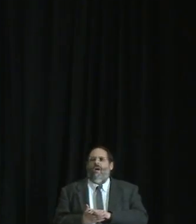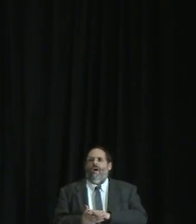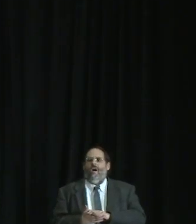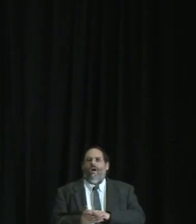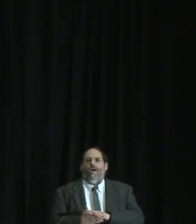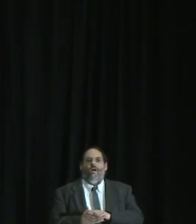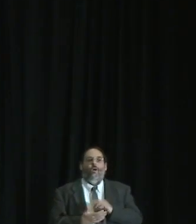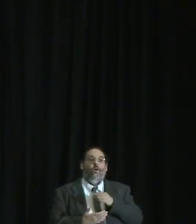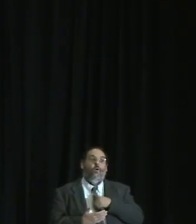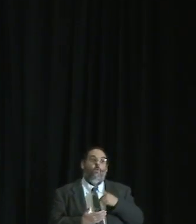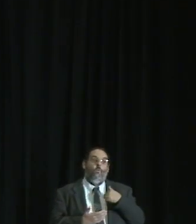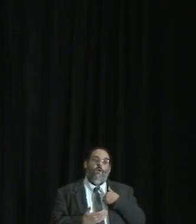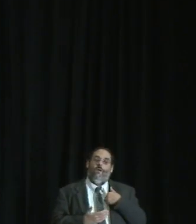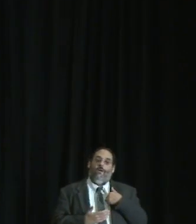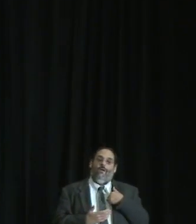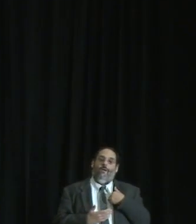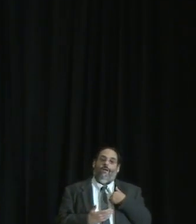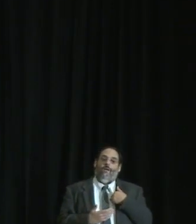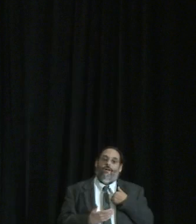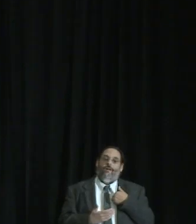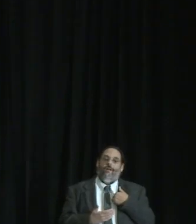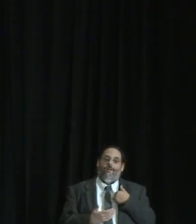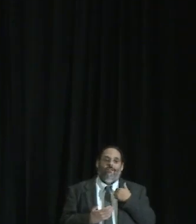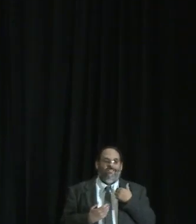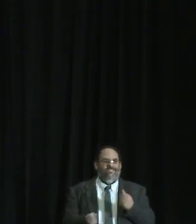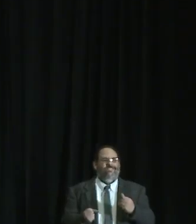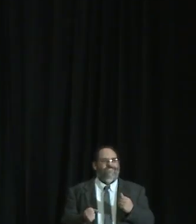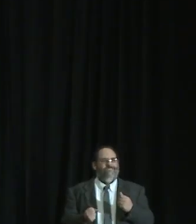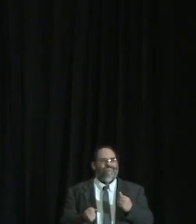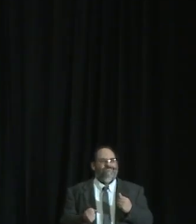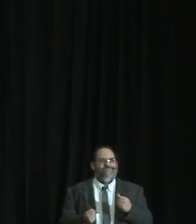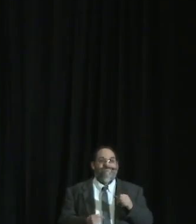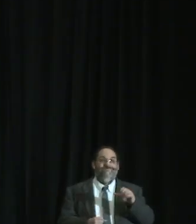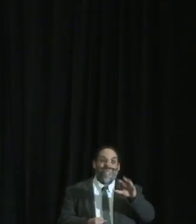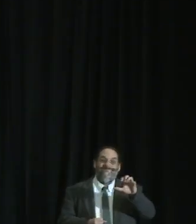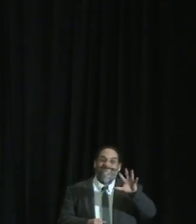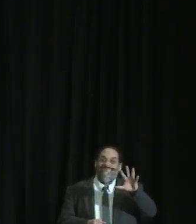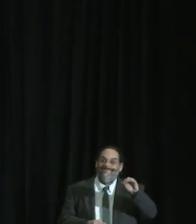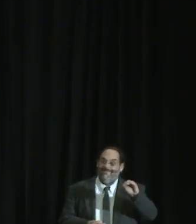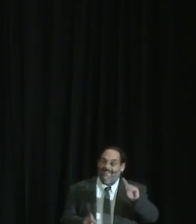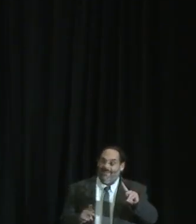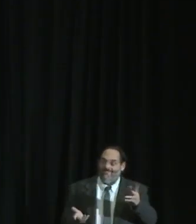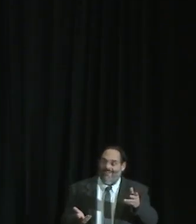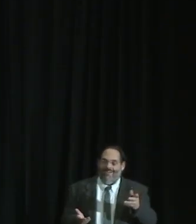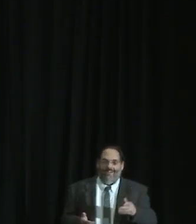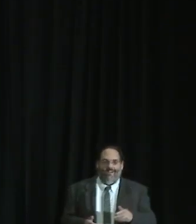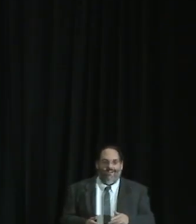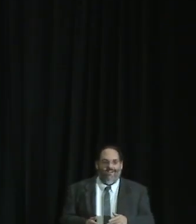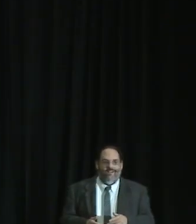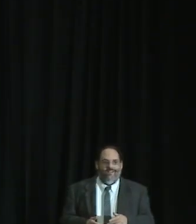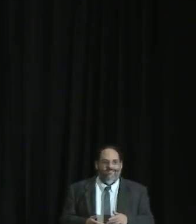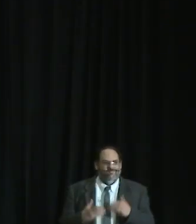We are a very hearty group of 550.